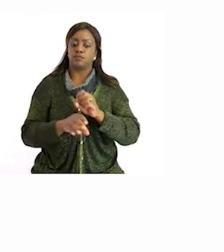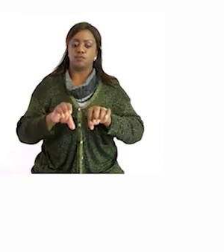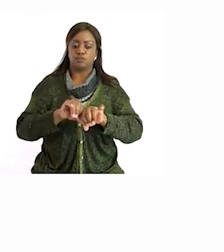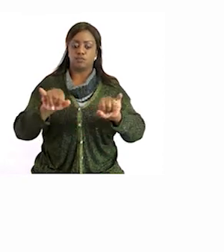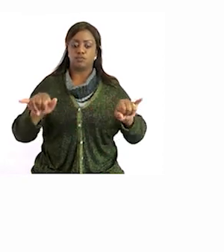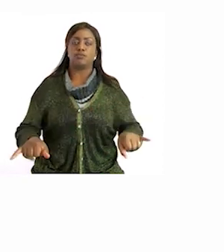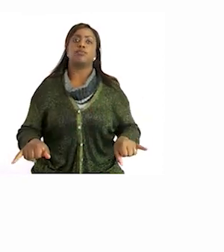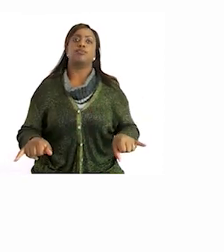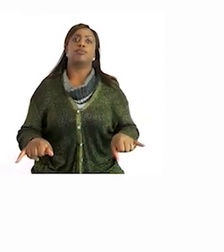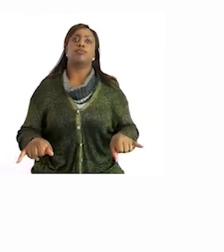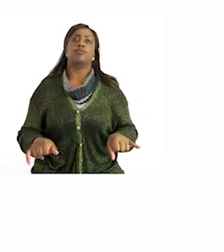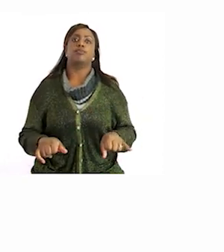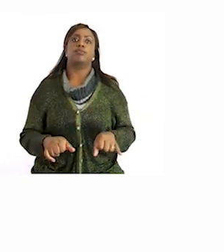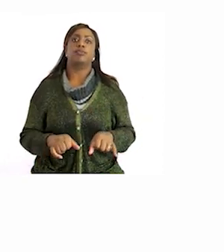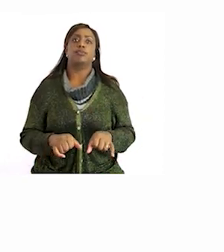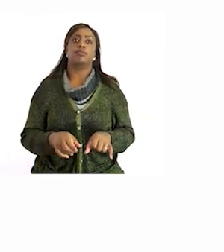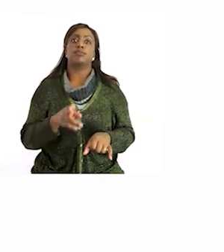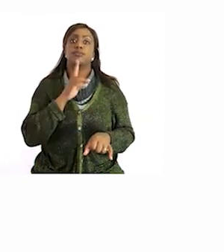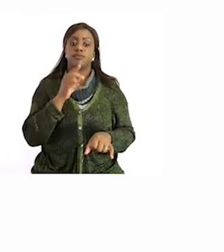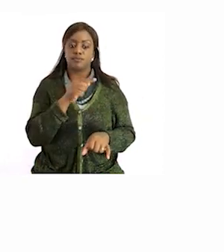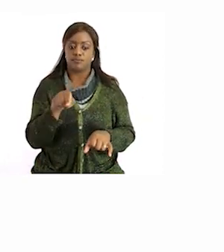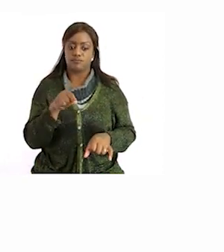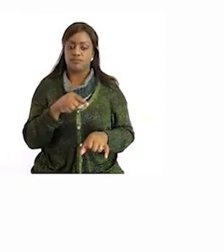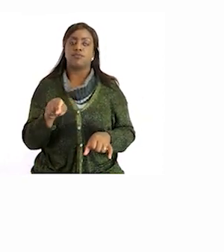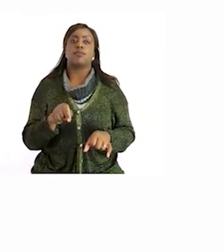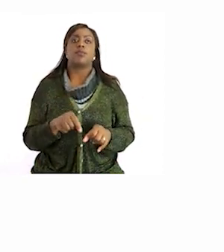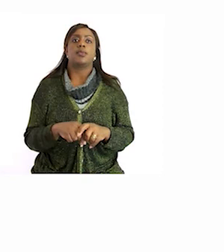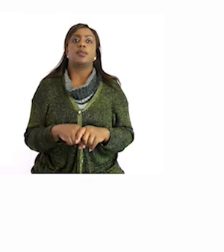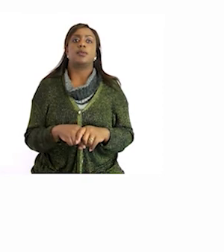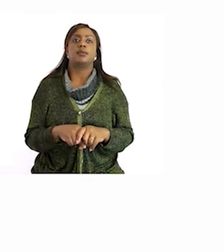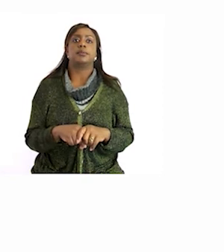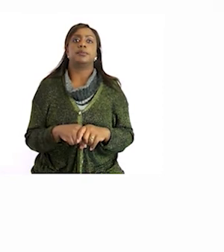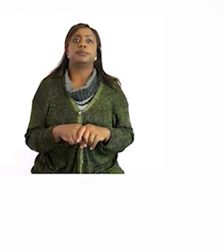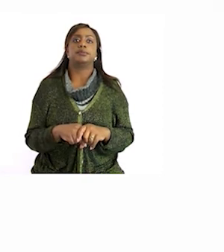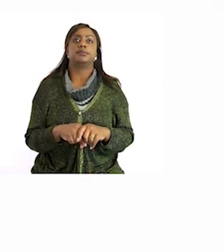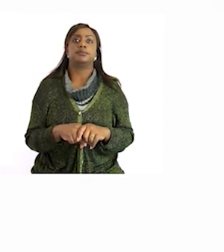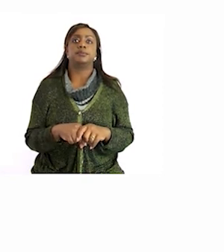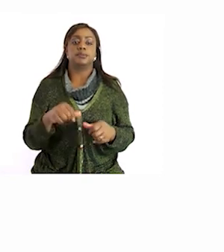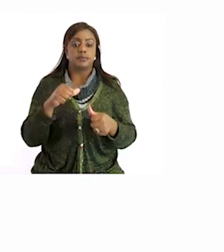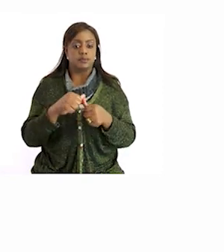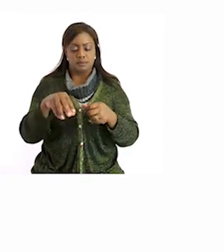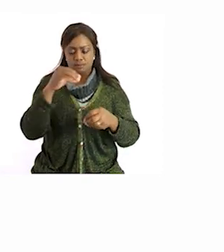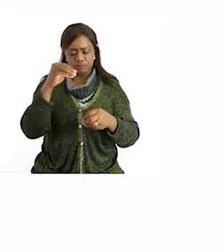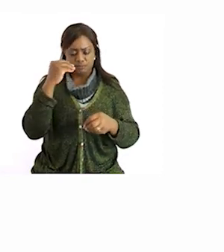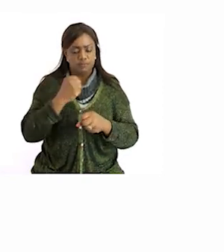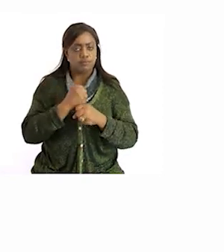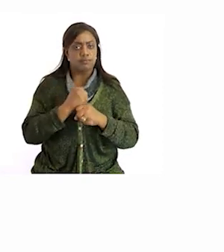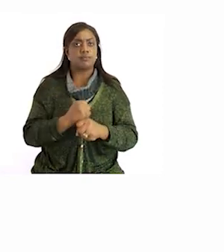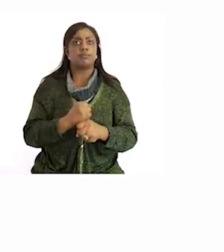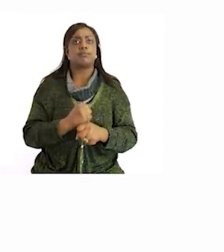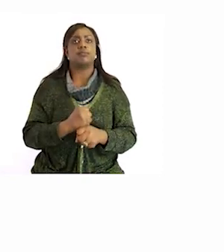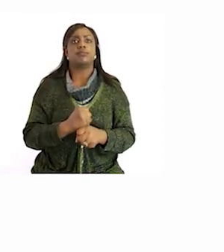studied them in reference to today's lesson, only then can you complete this activity 1. And at number